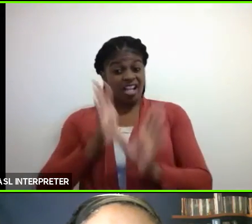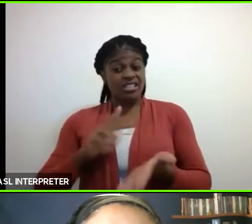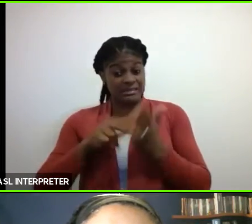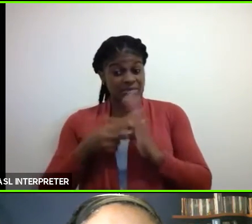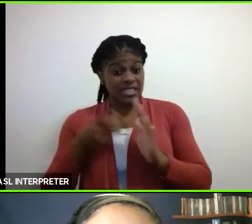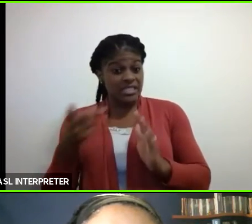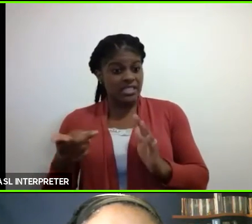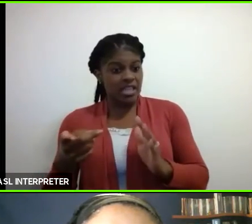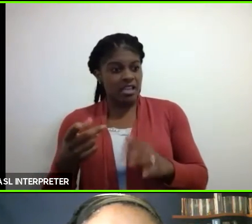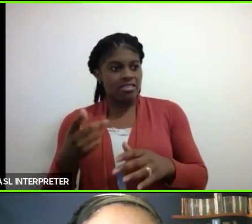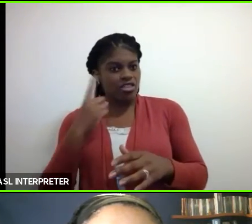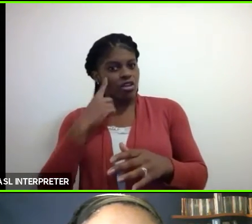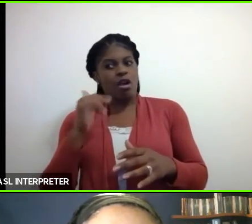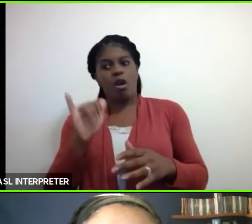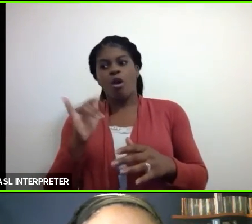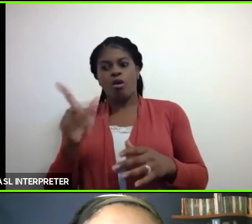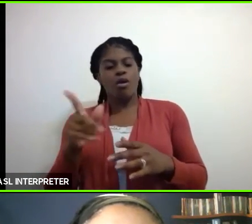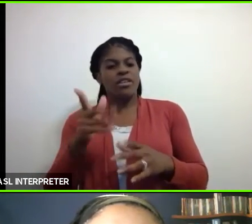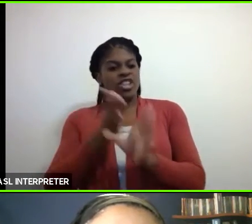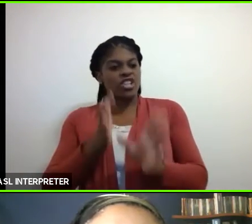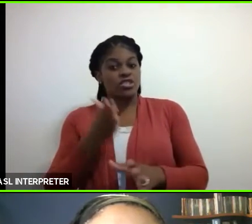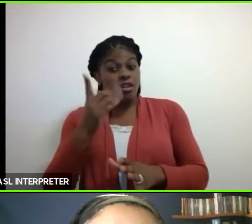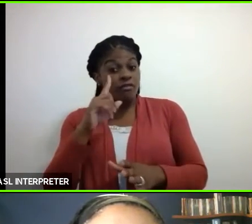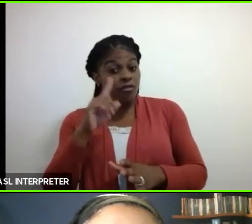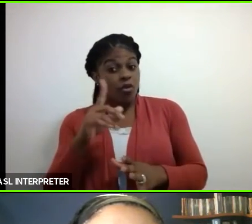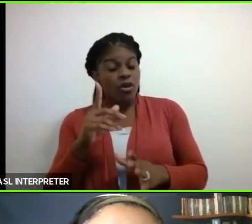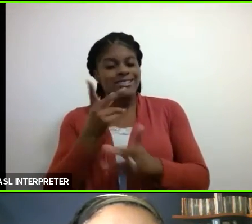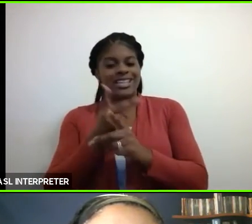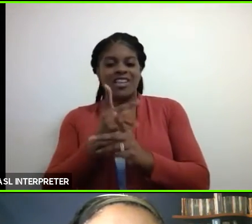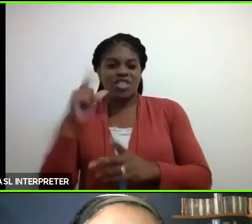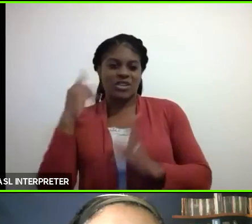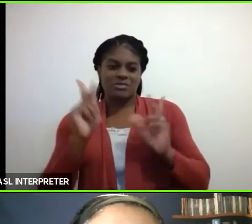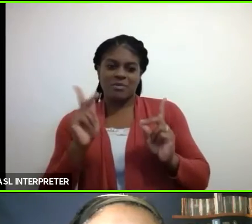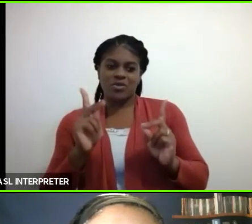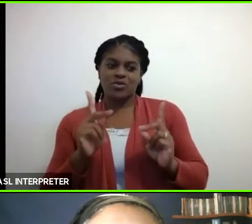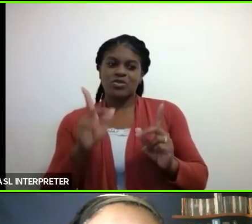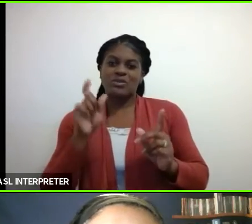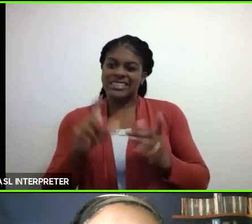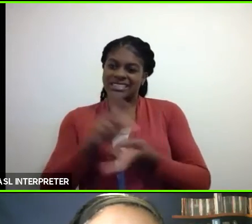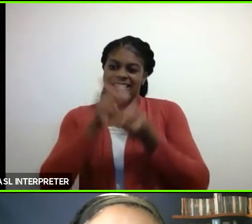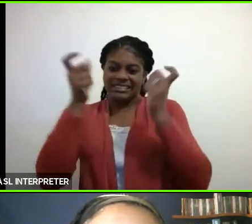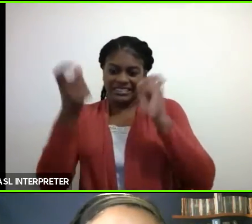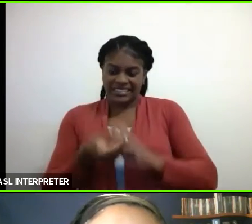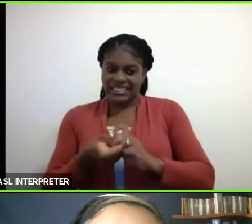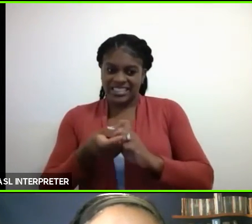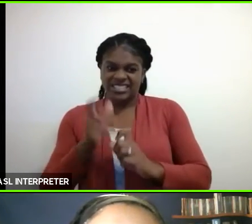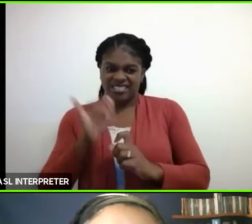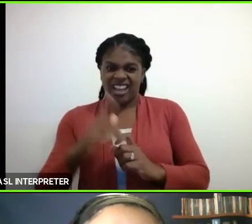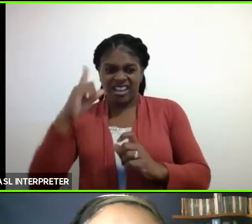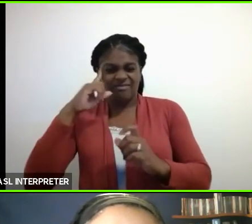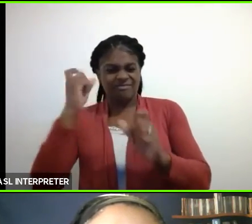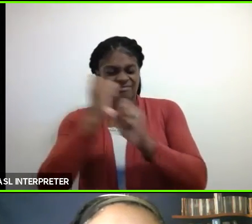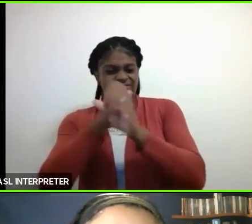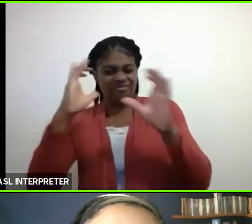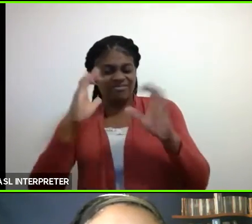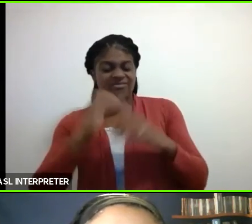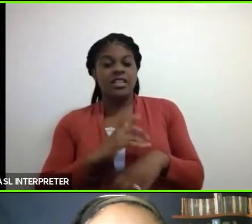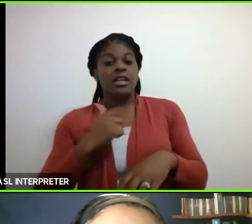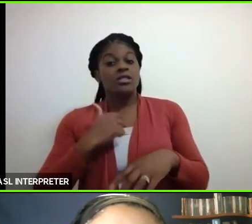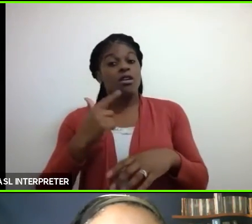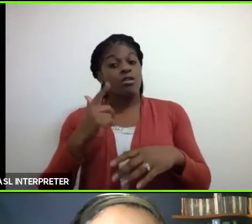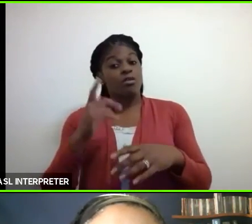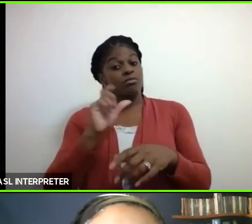there for, to take care of the crazy people. So I definitely think we have work to do as clinicians, as evaluators,